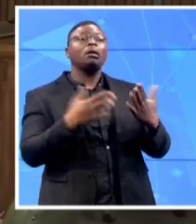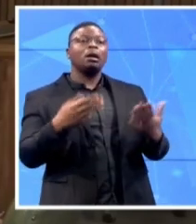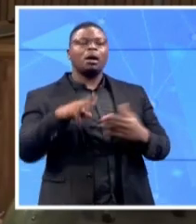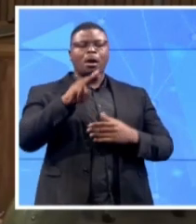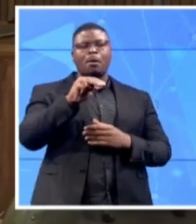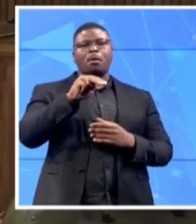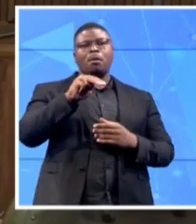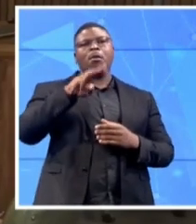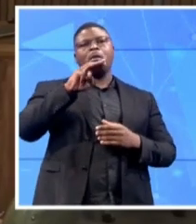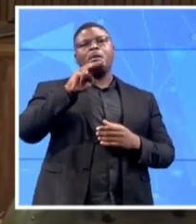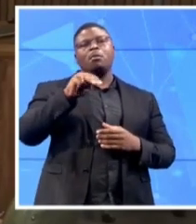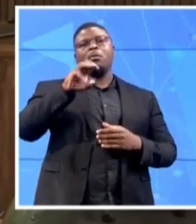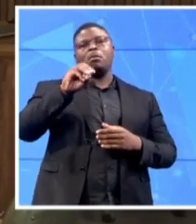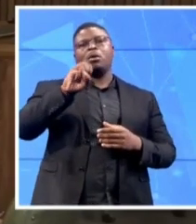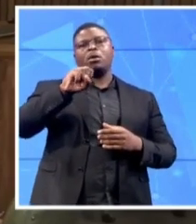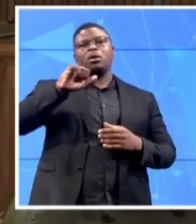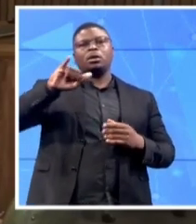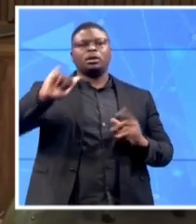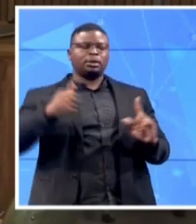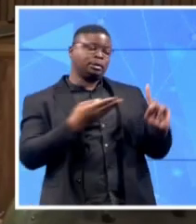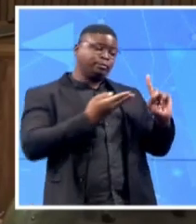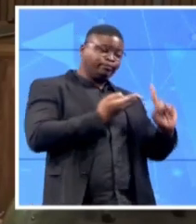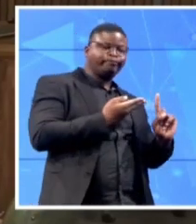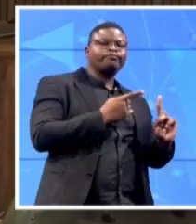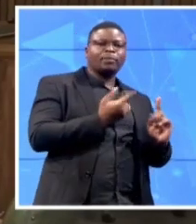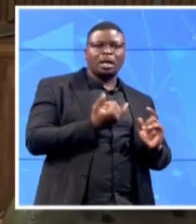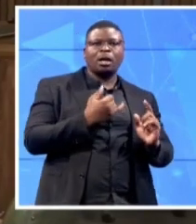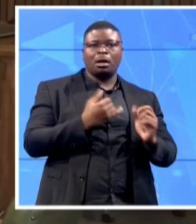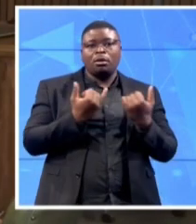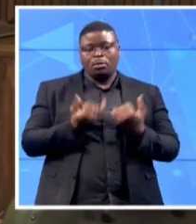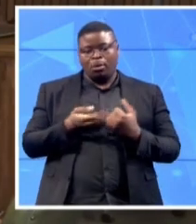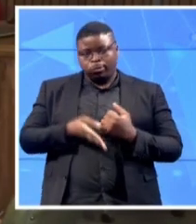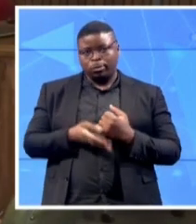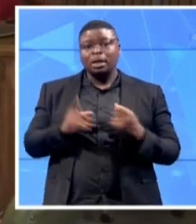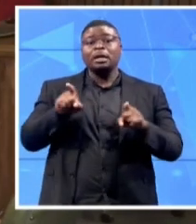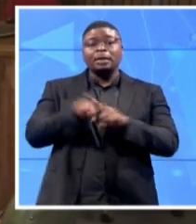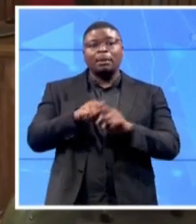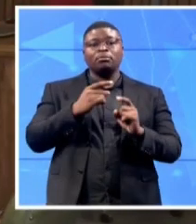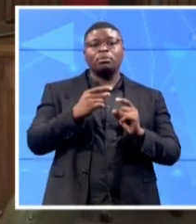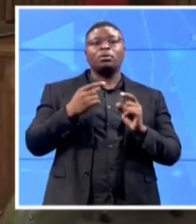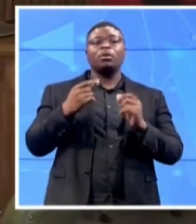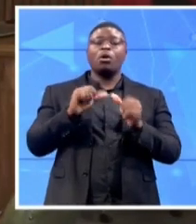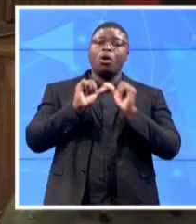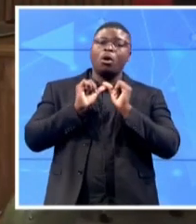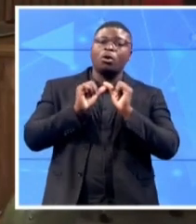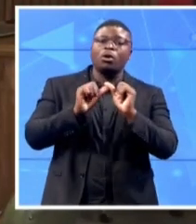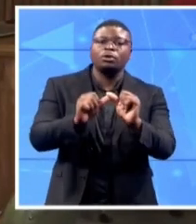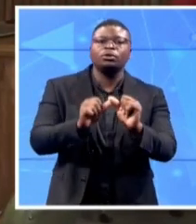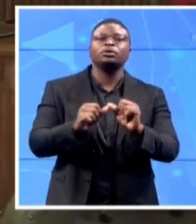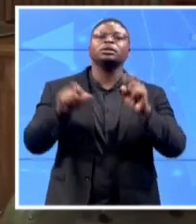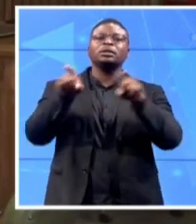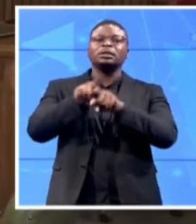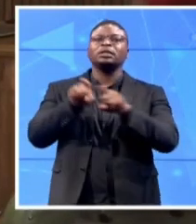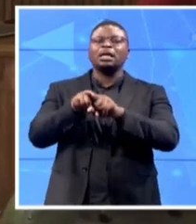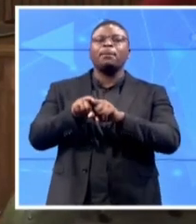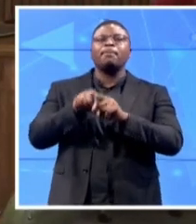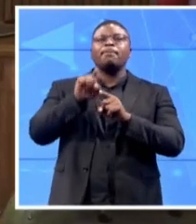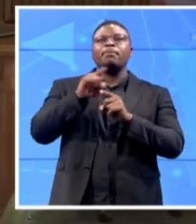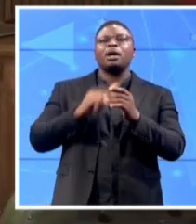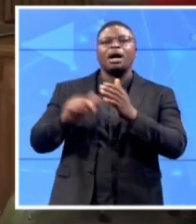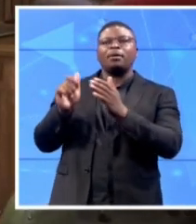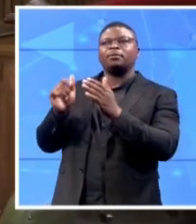We expect today for it to continue, with Advocate Thabo saying that he needs about an hour at most to conclude